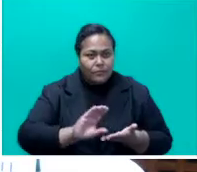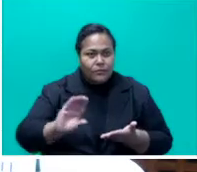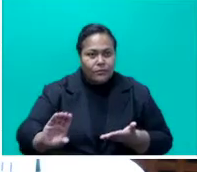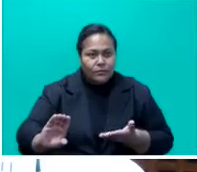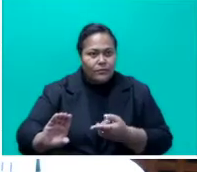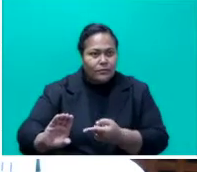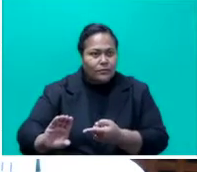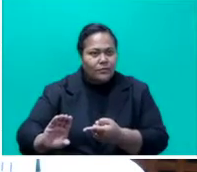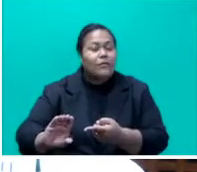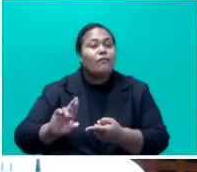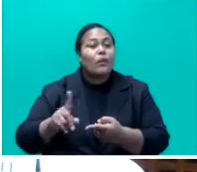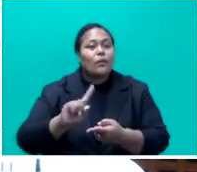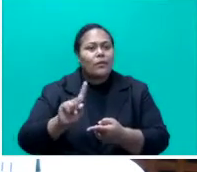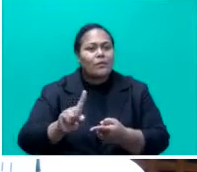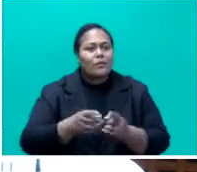the